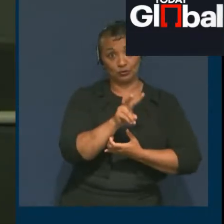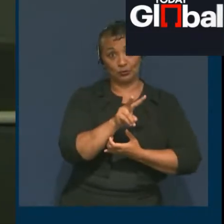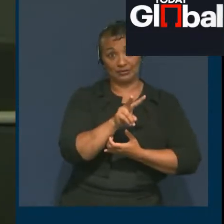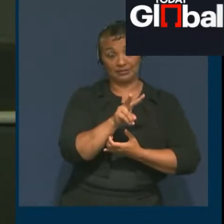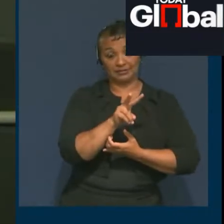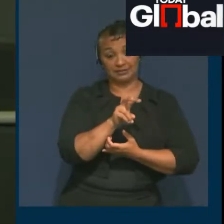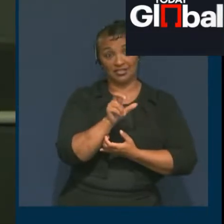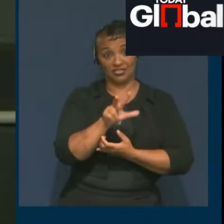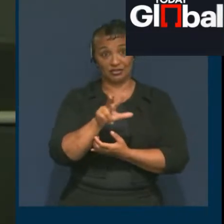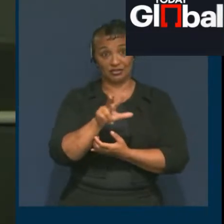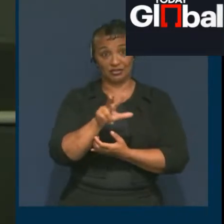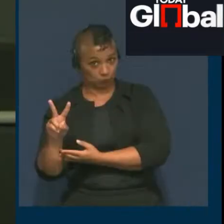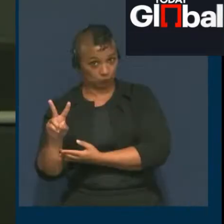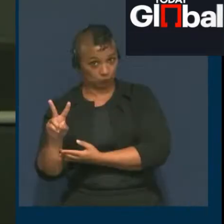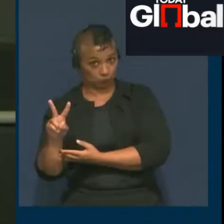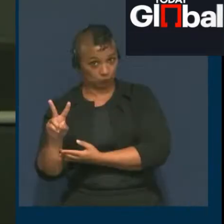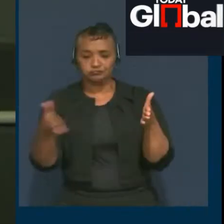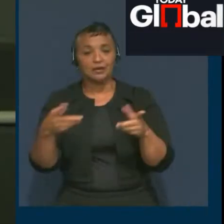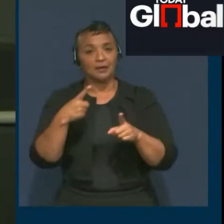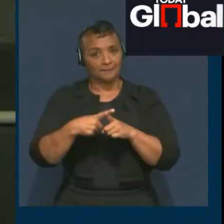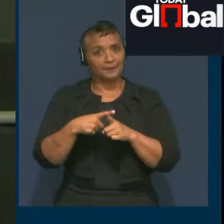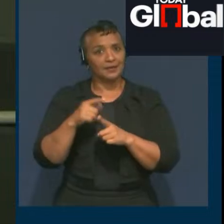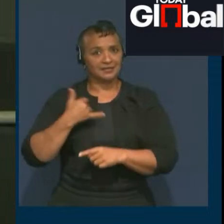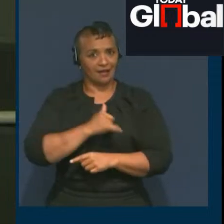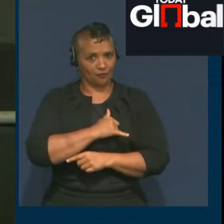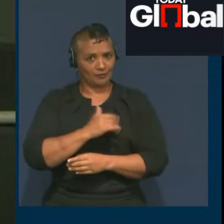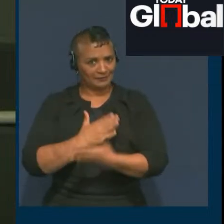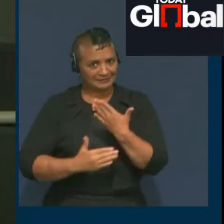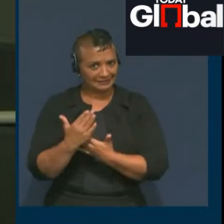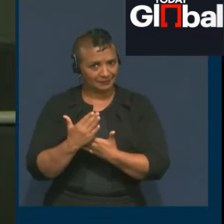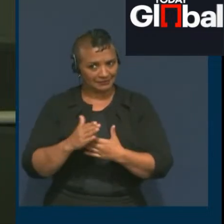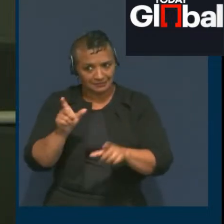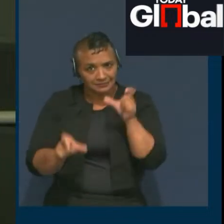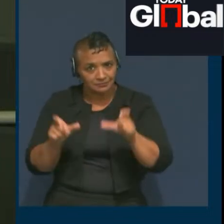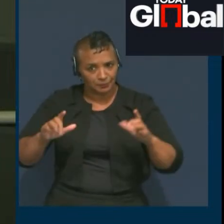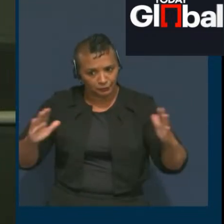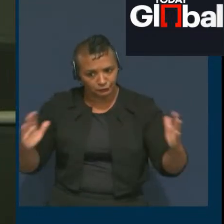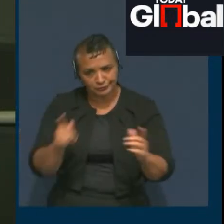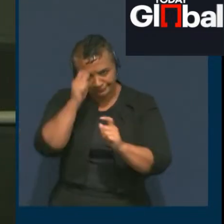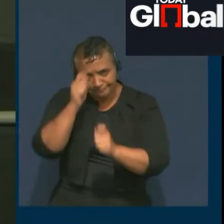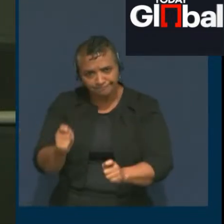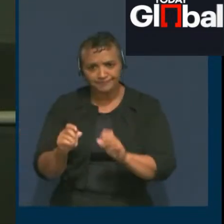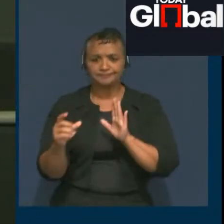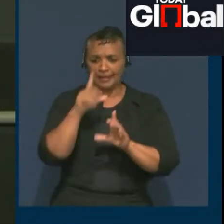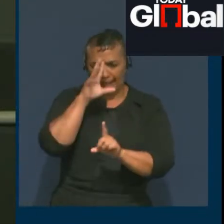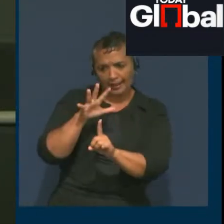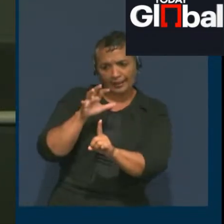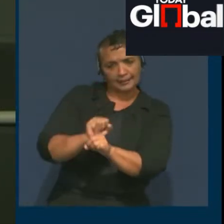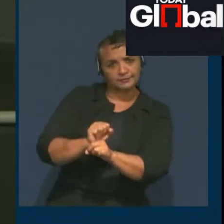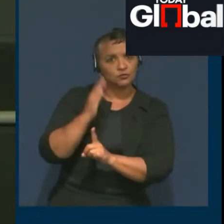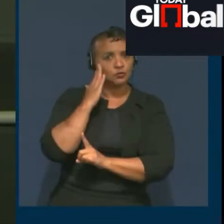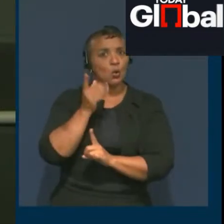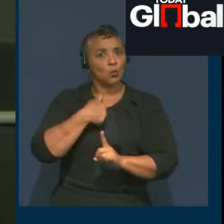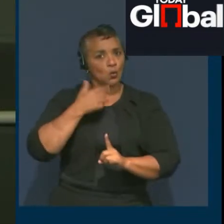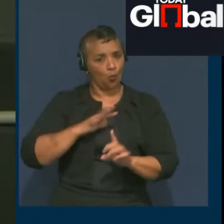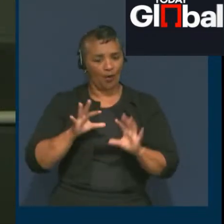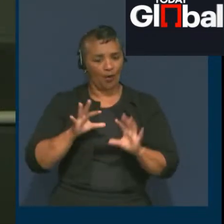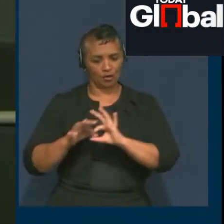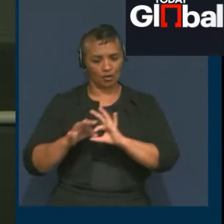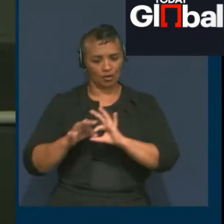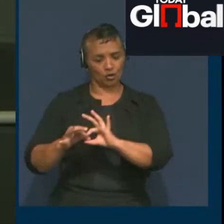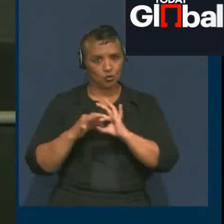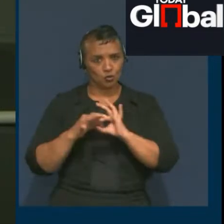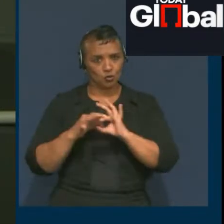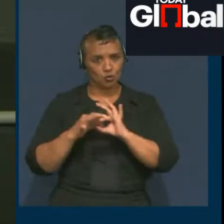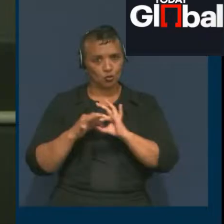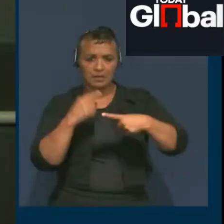2032 and the Arab Classification of Persons with Disabilities. This classification represents an important step towards unifying concepts, classifications, and